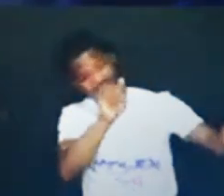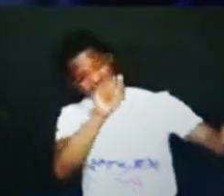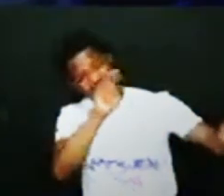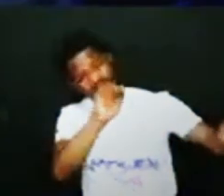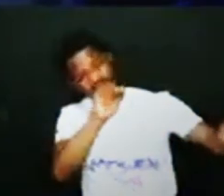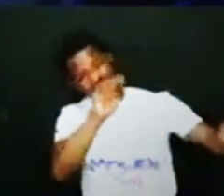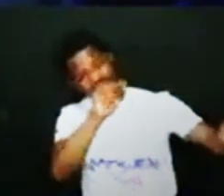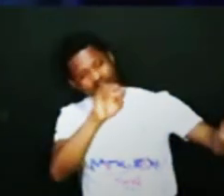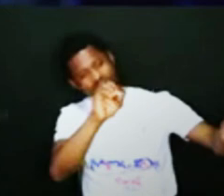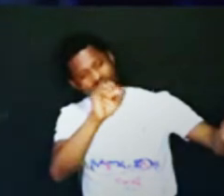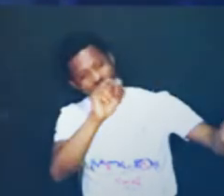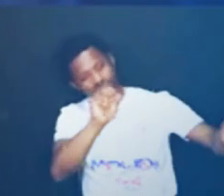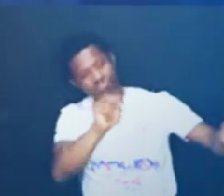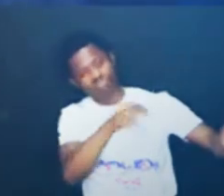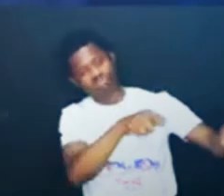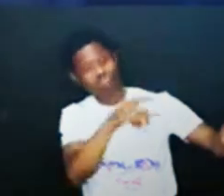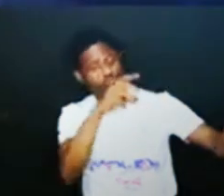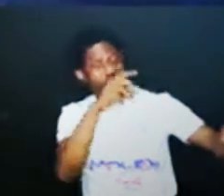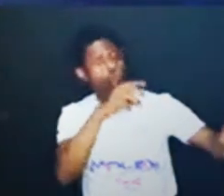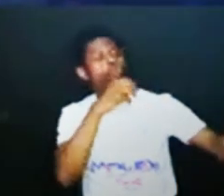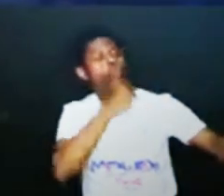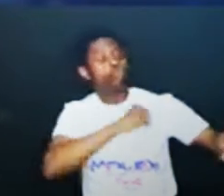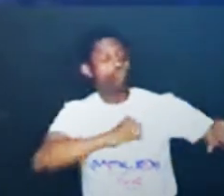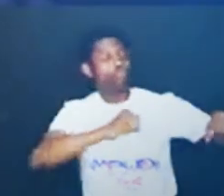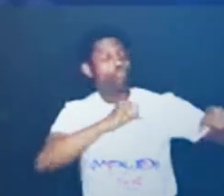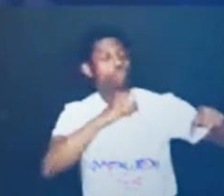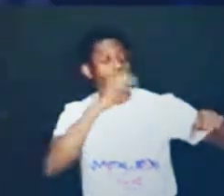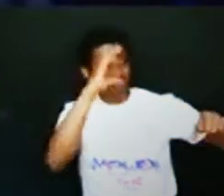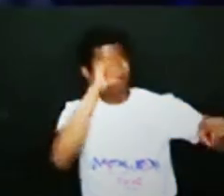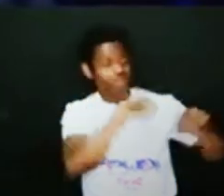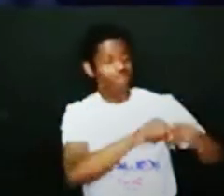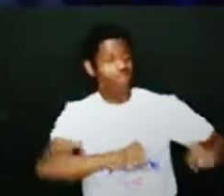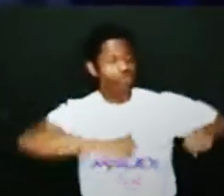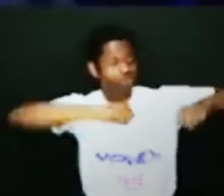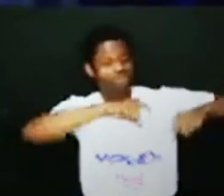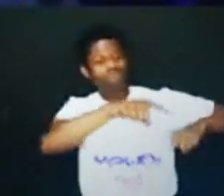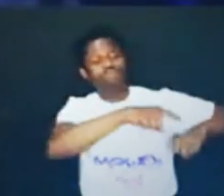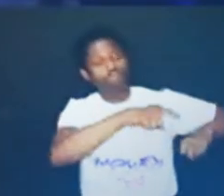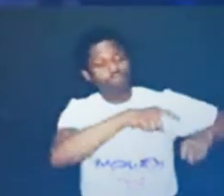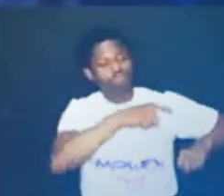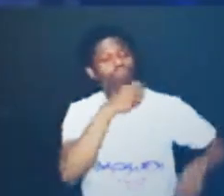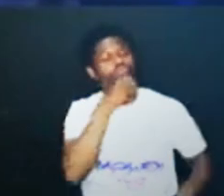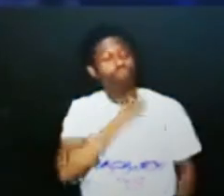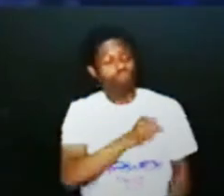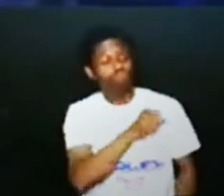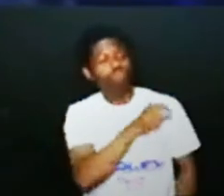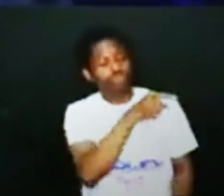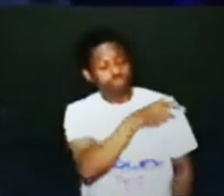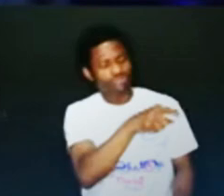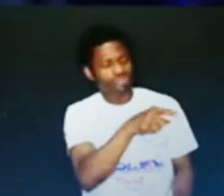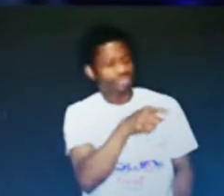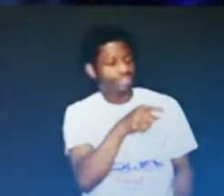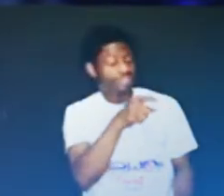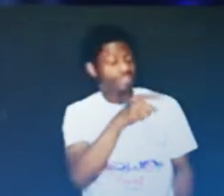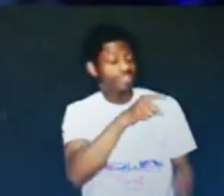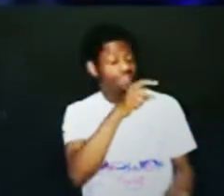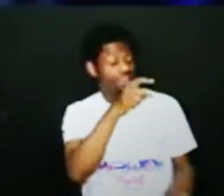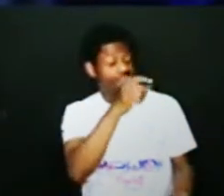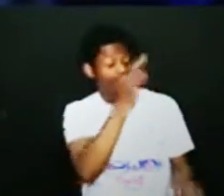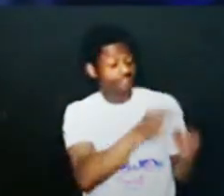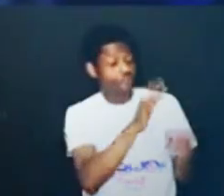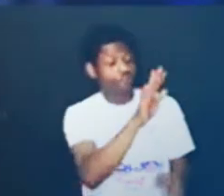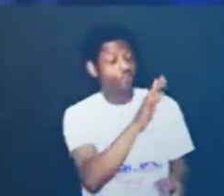wouldn't know your penny, Udia Kunya, David, actually. Now, he rapes Absalom's last sister,